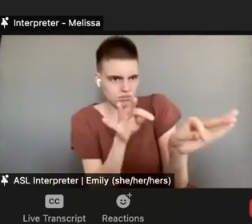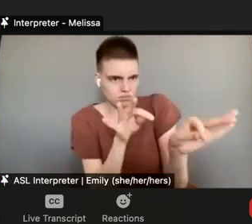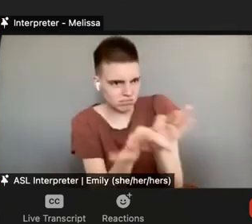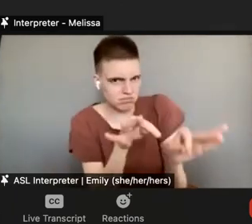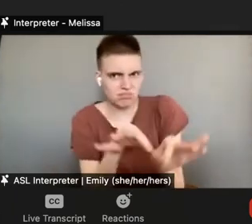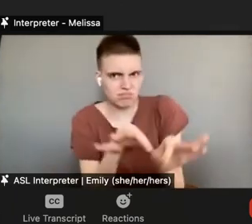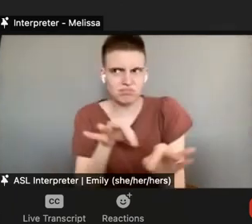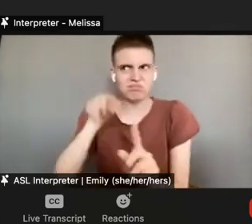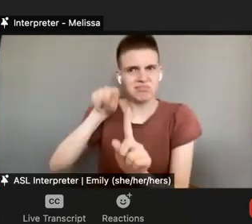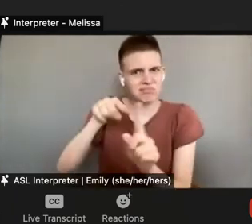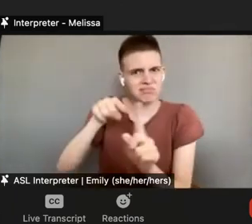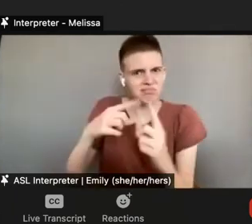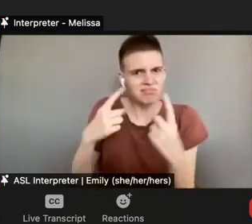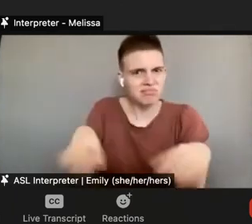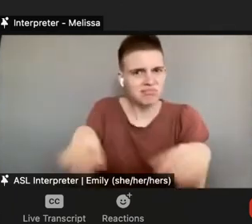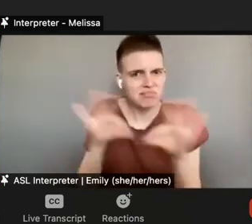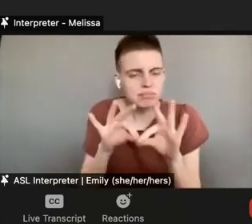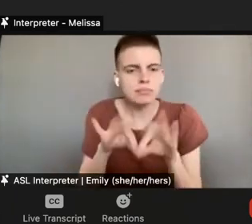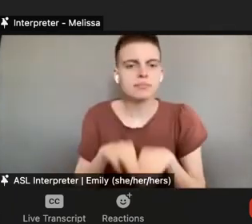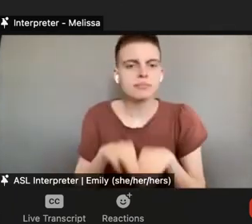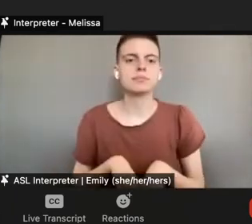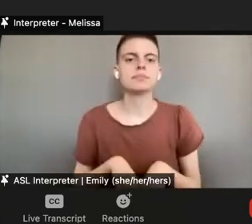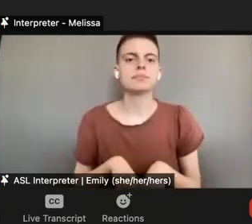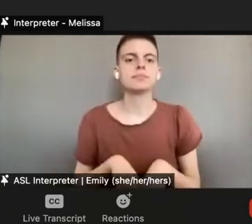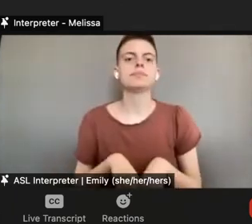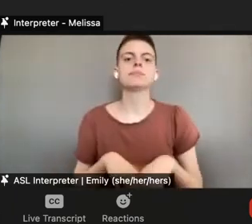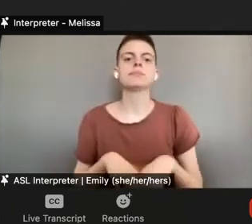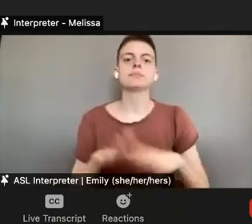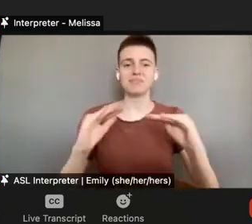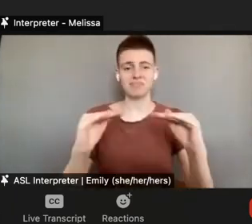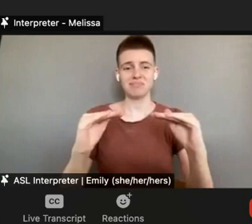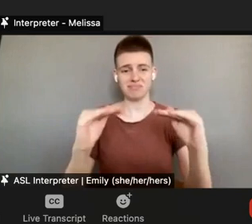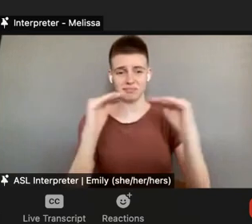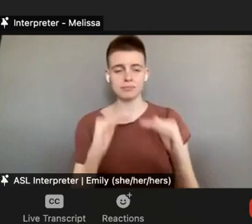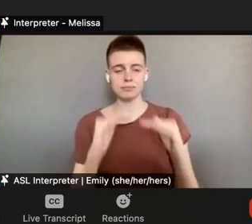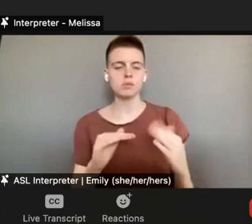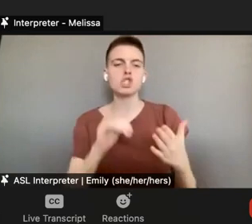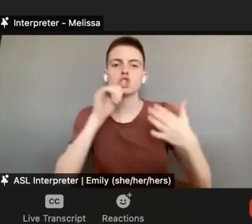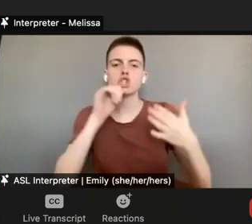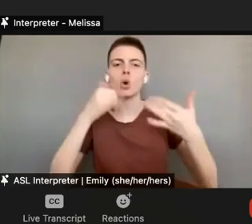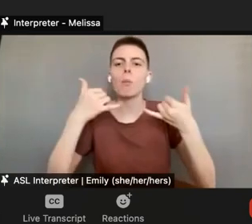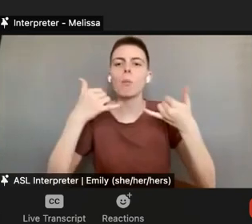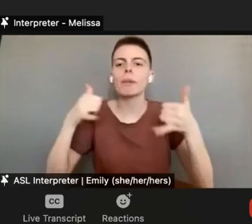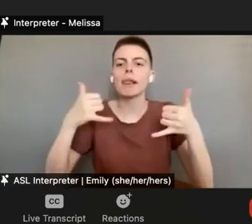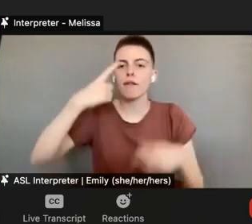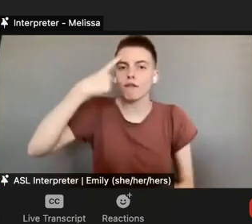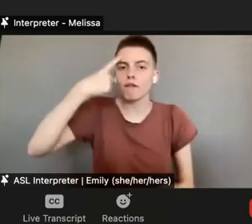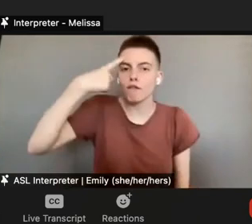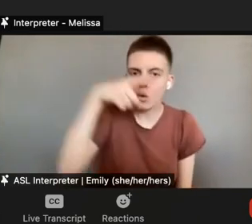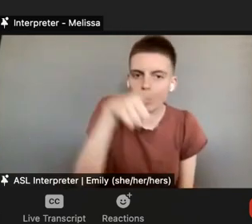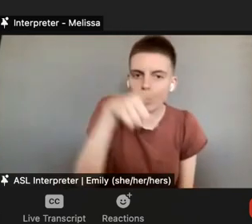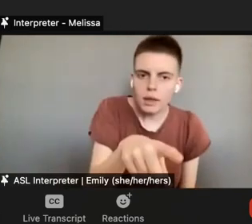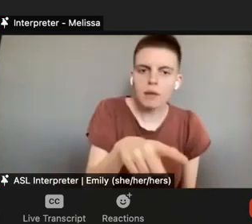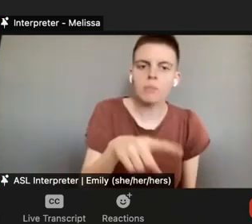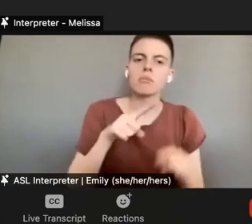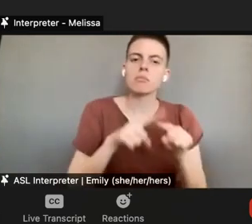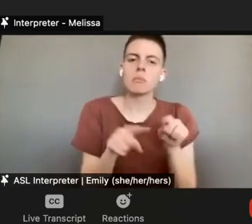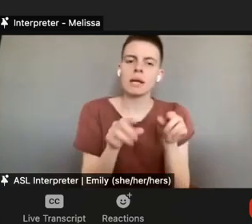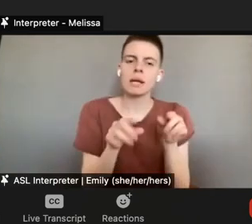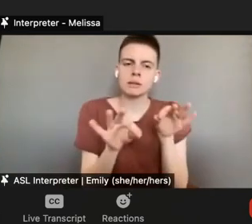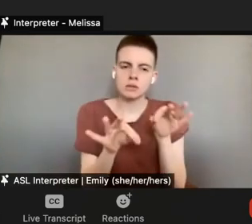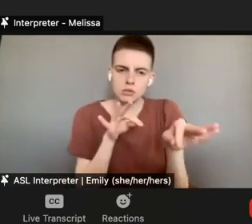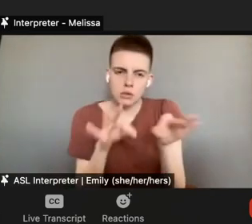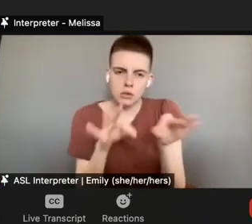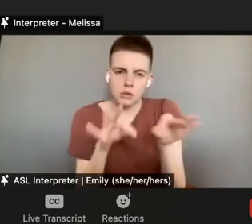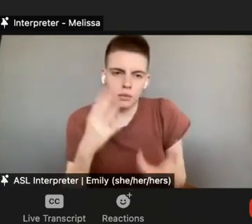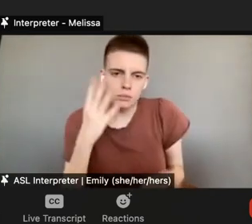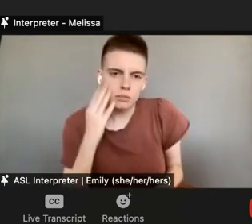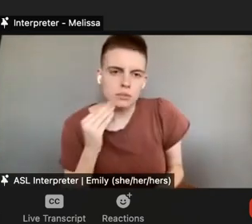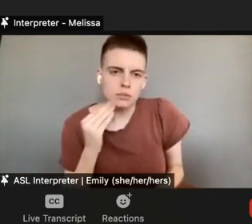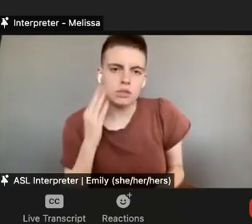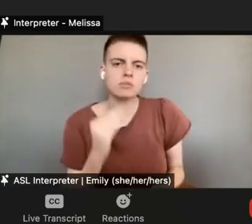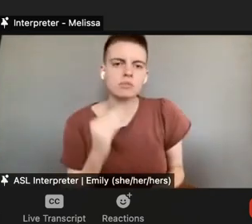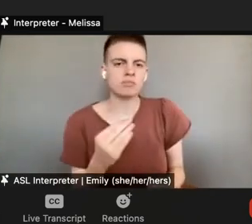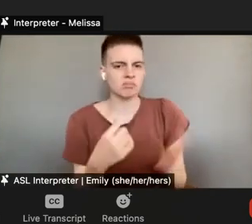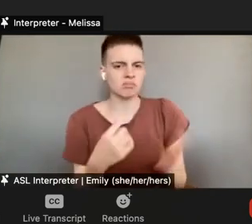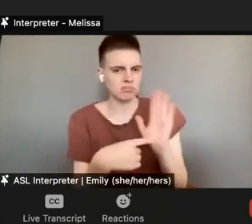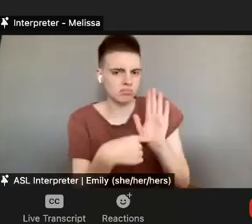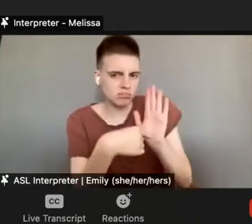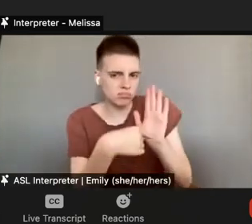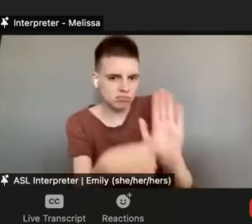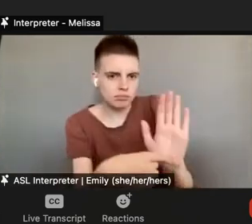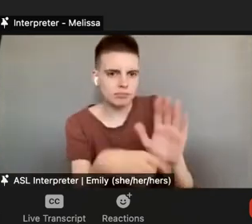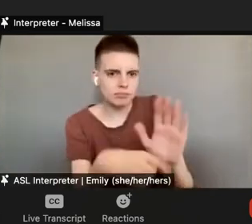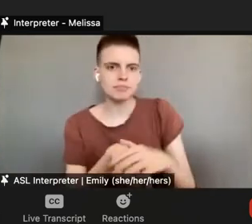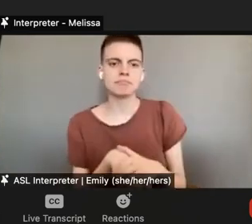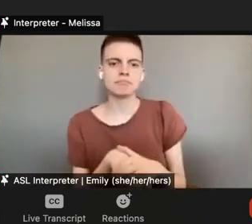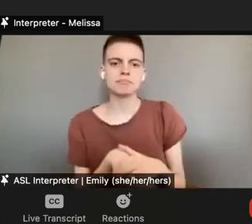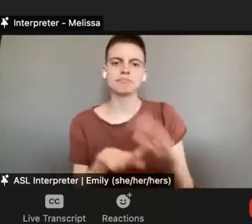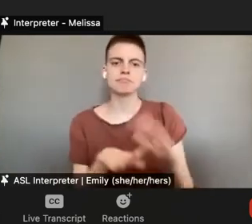Don't play for the child, but describe the experience, the children present, and the activity. Give the child time to